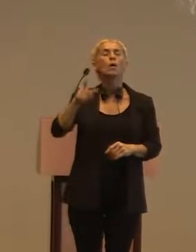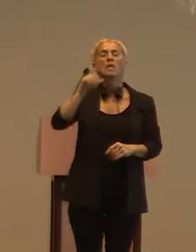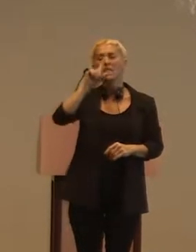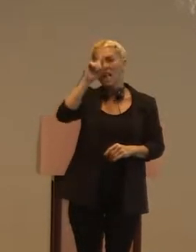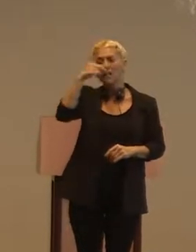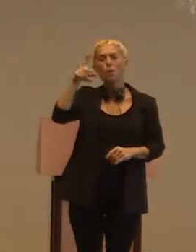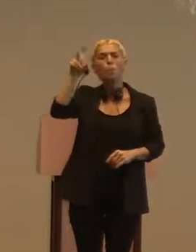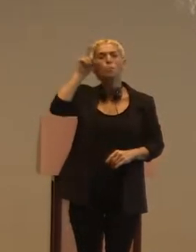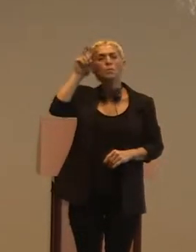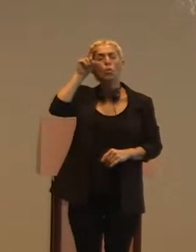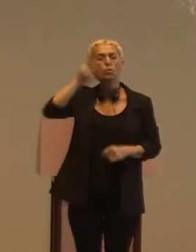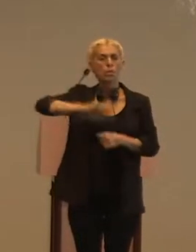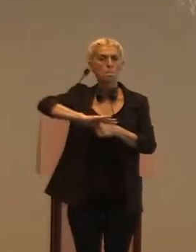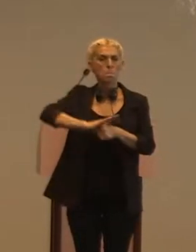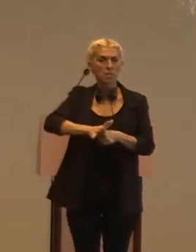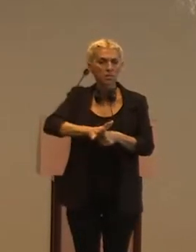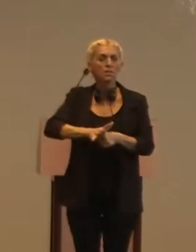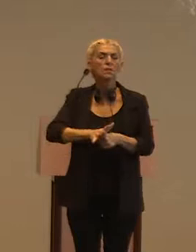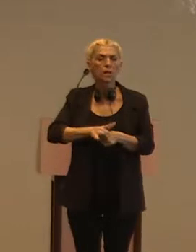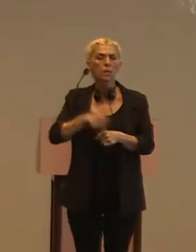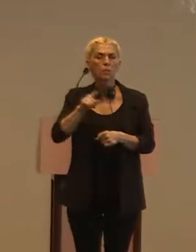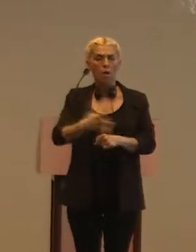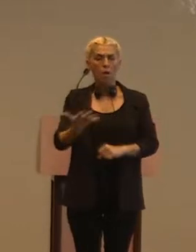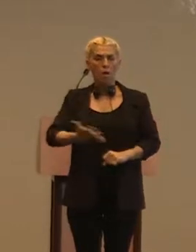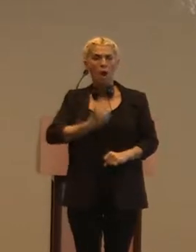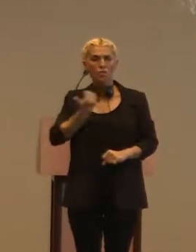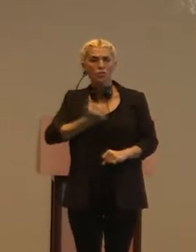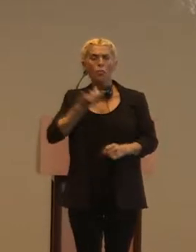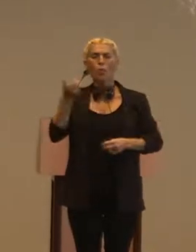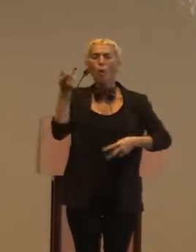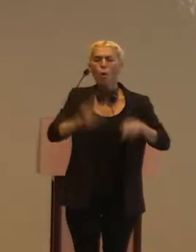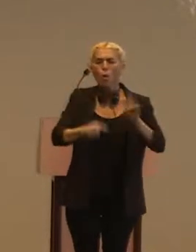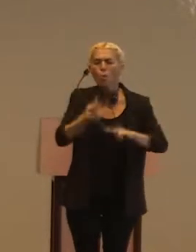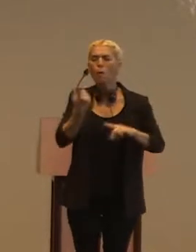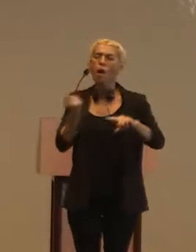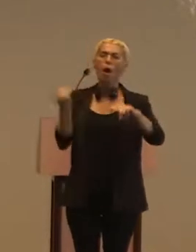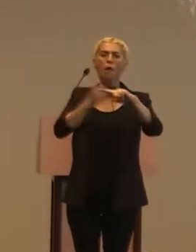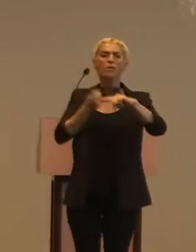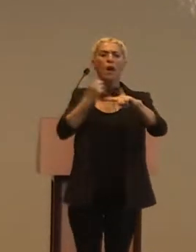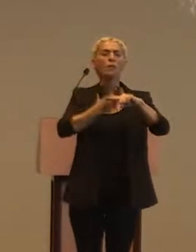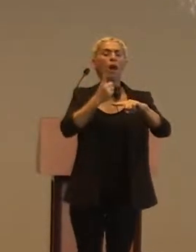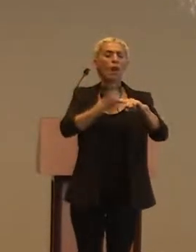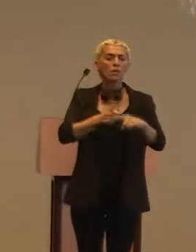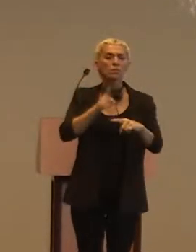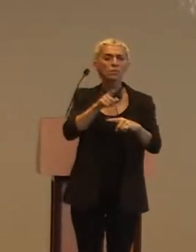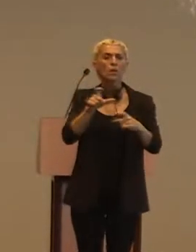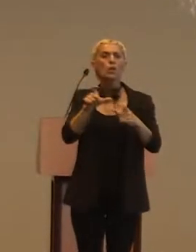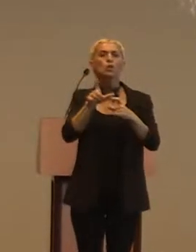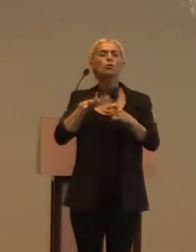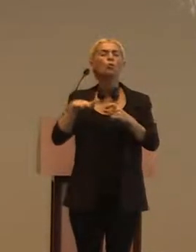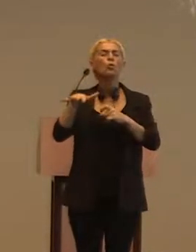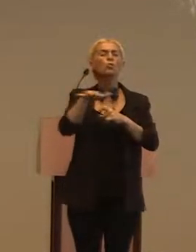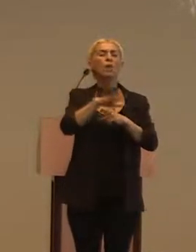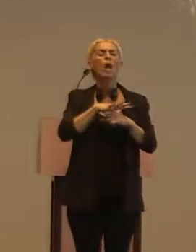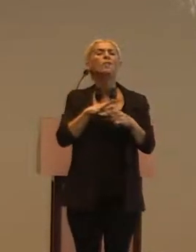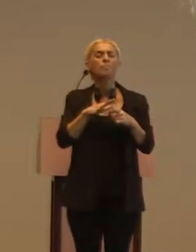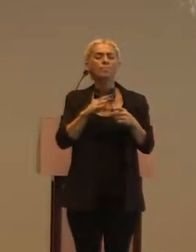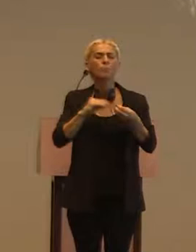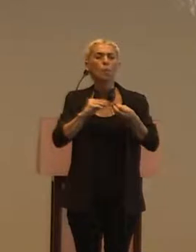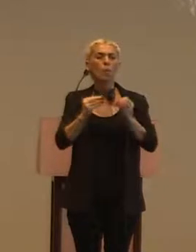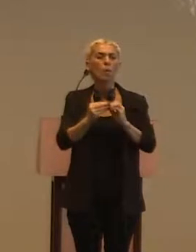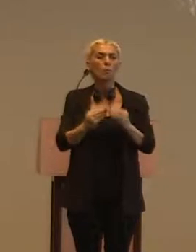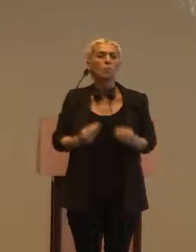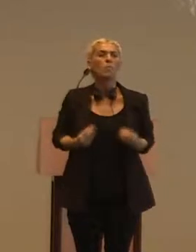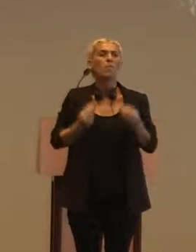it just creates a trauma it just actually exacerbates the existing pain and it's actually